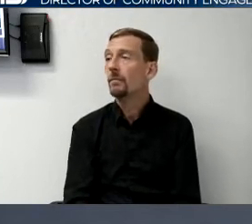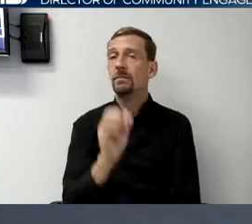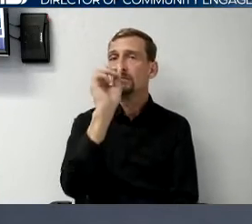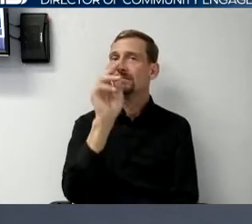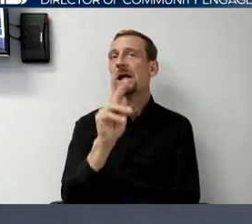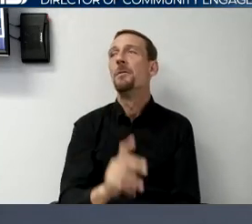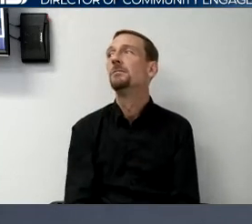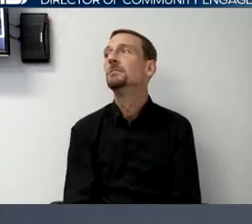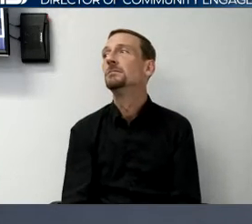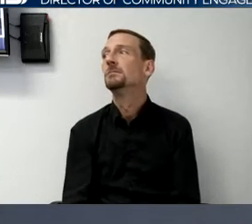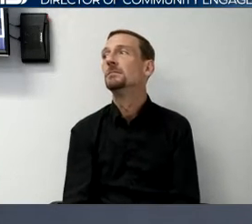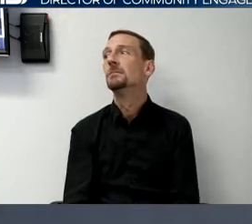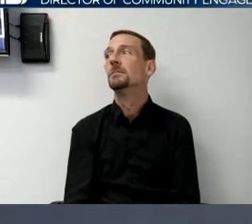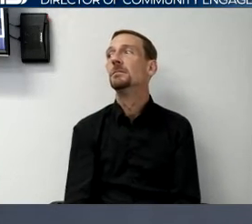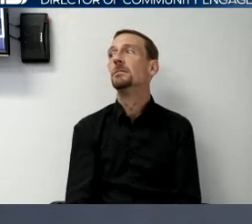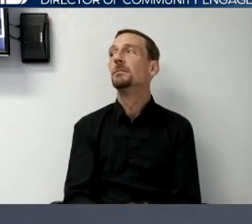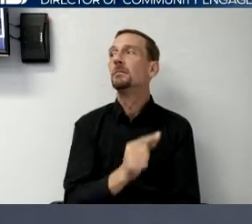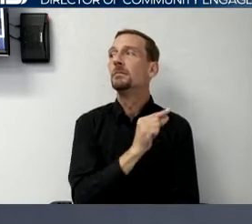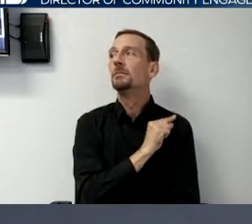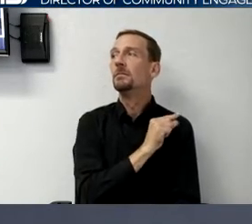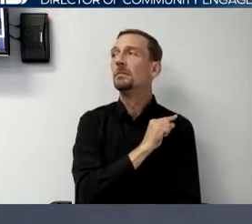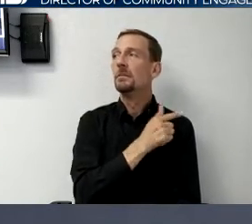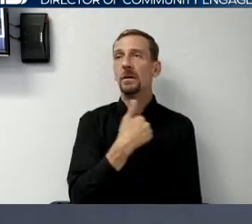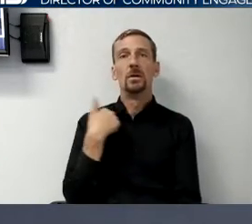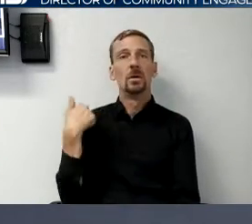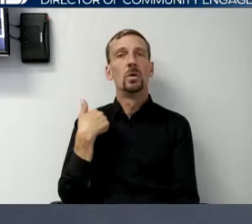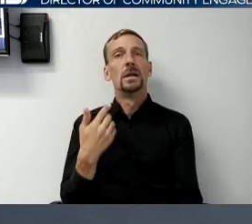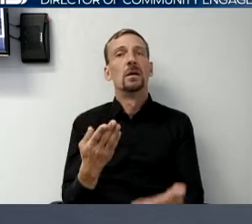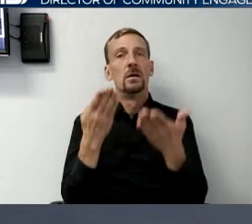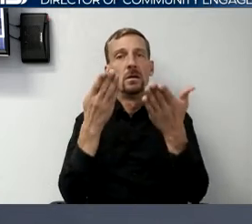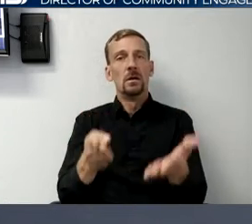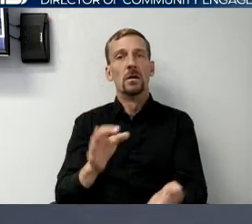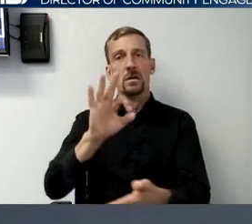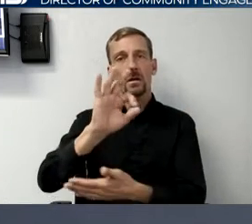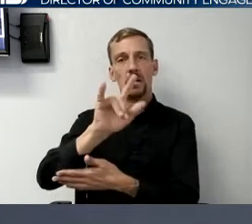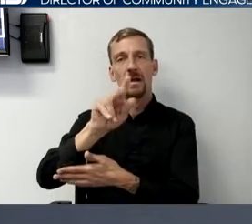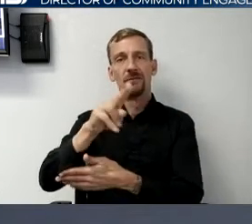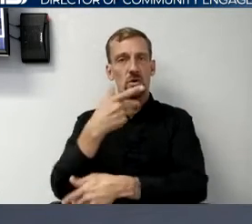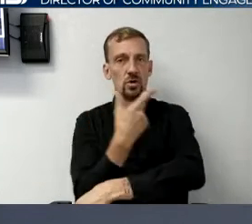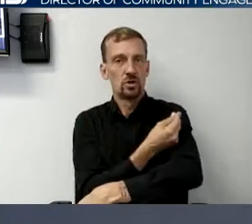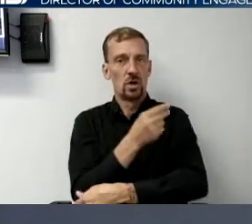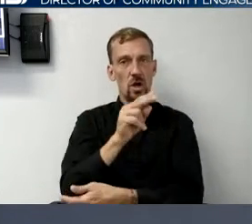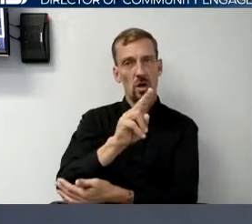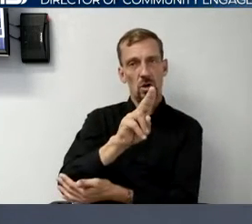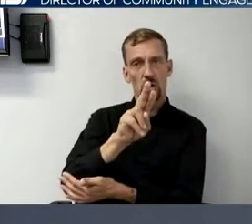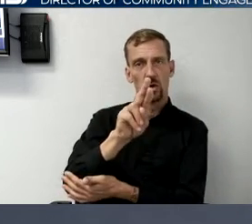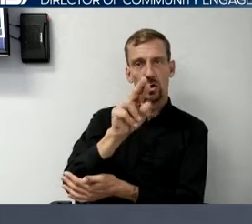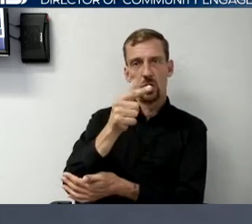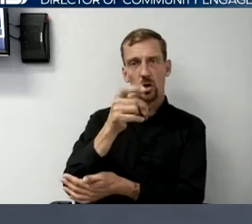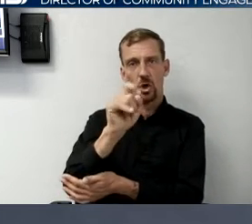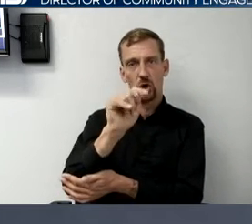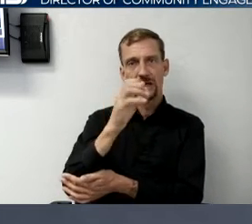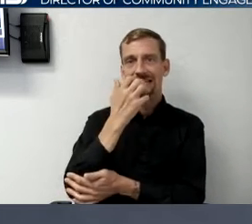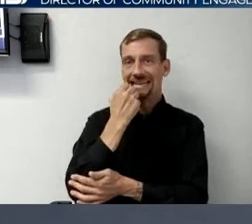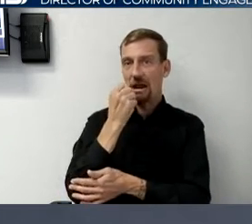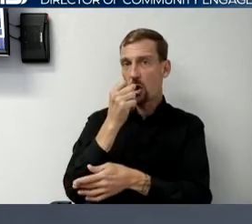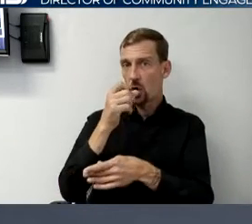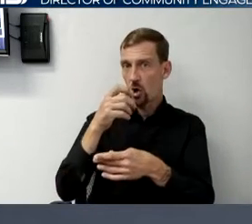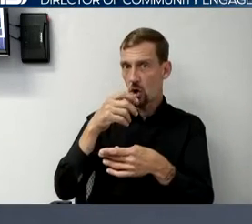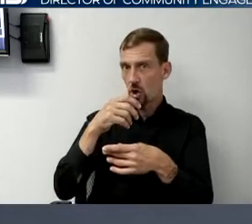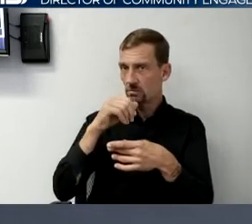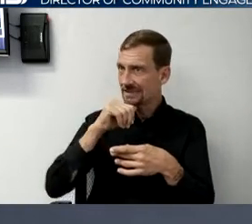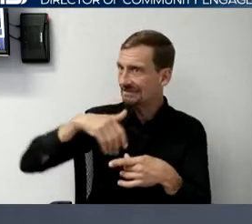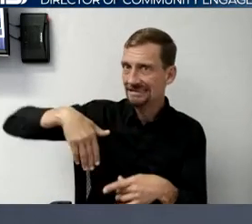Okay. Okay. All right. Gary, are we offering flu shots at the urgent care yet? Not yet.